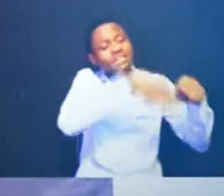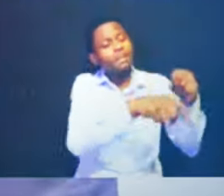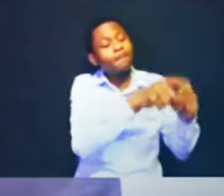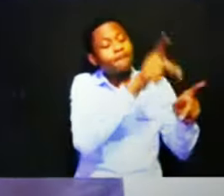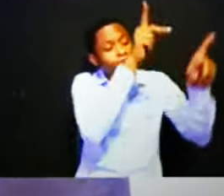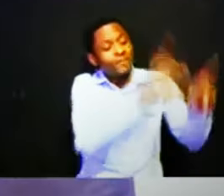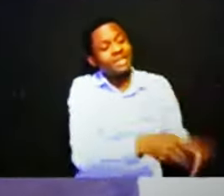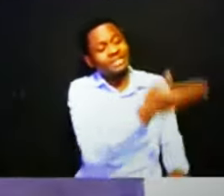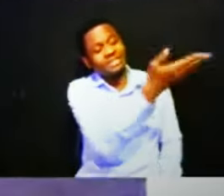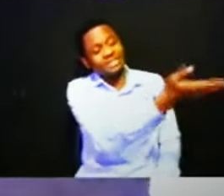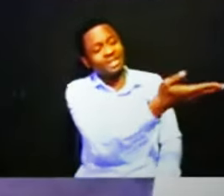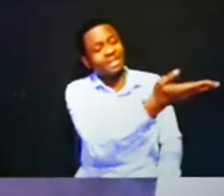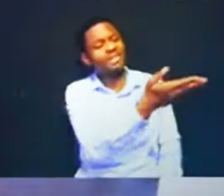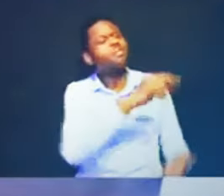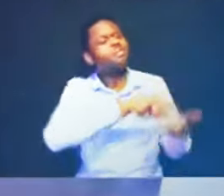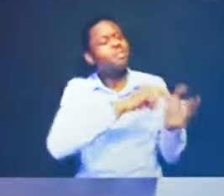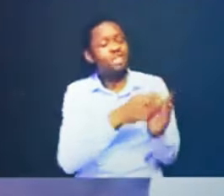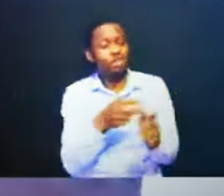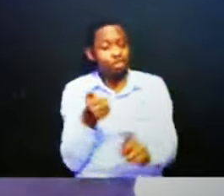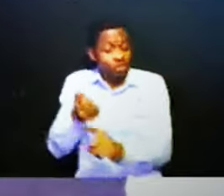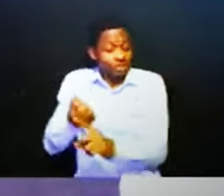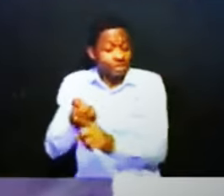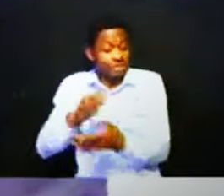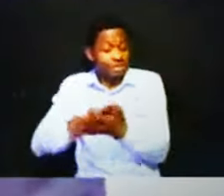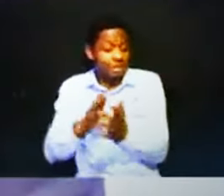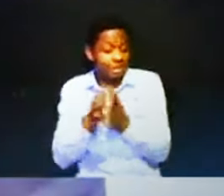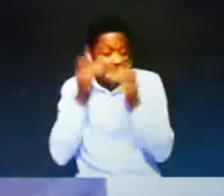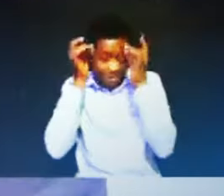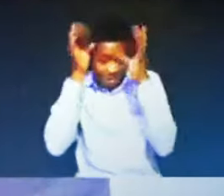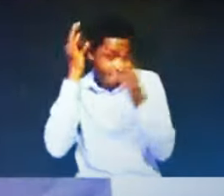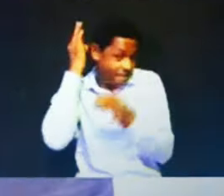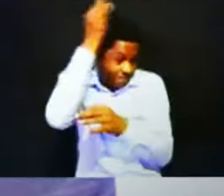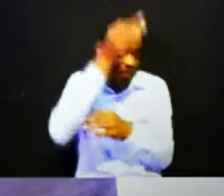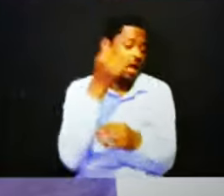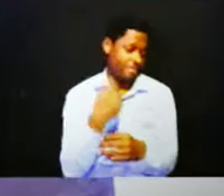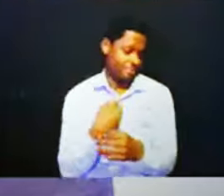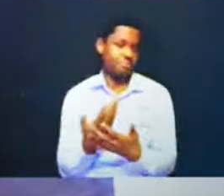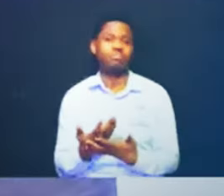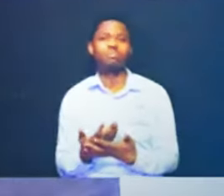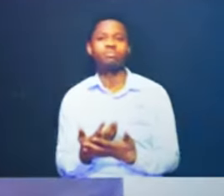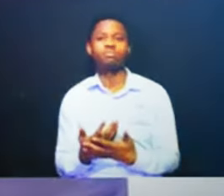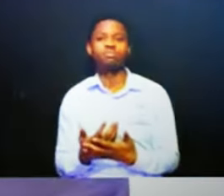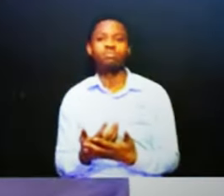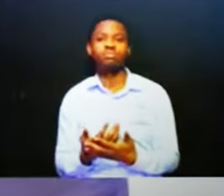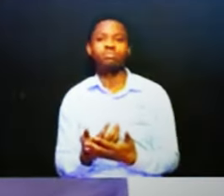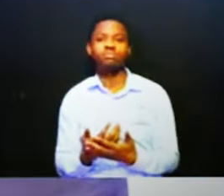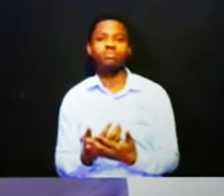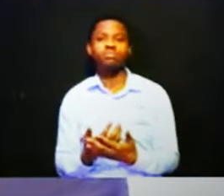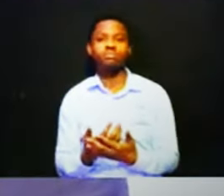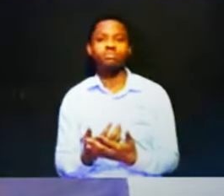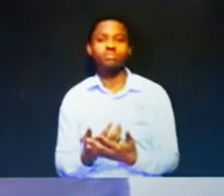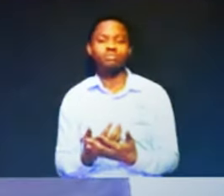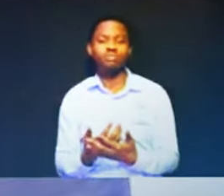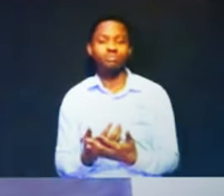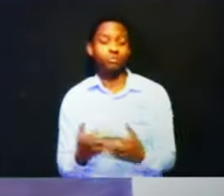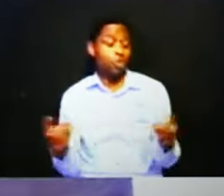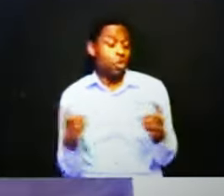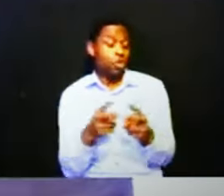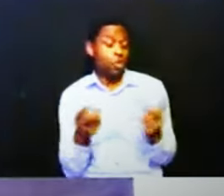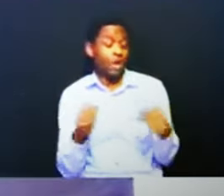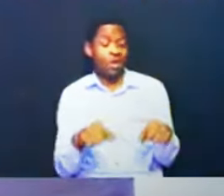that when somehow what you said is played to the gallery, you don't get so